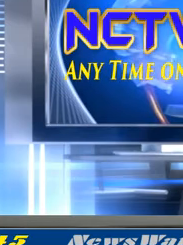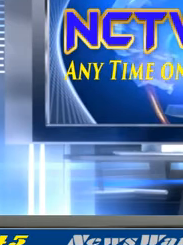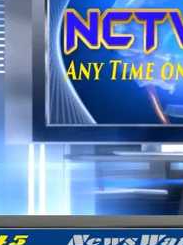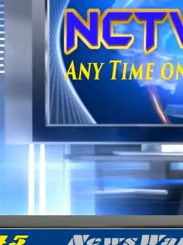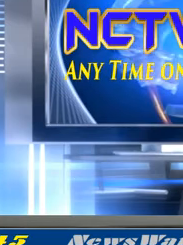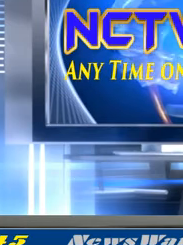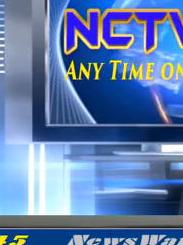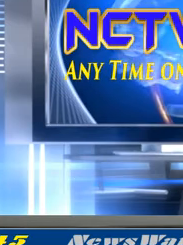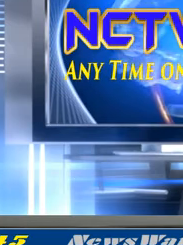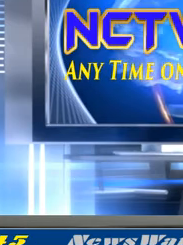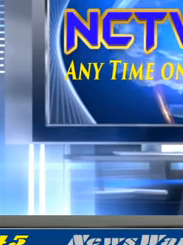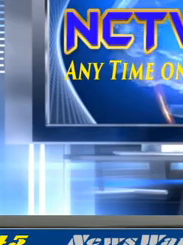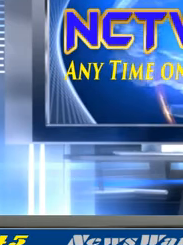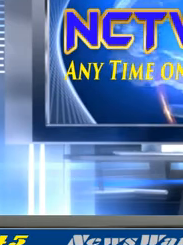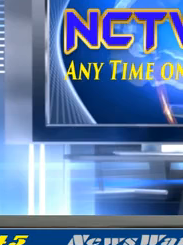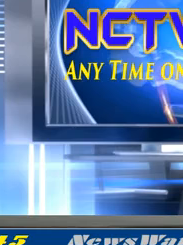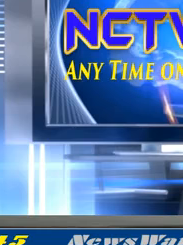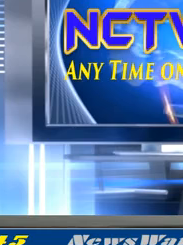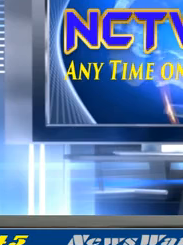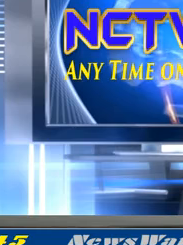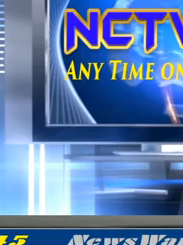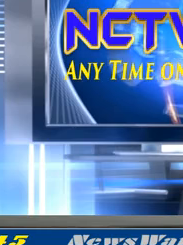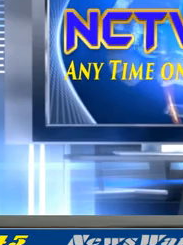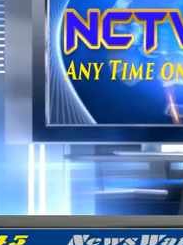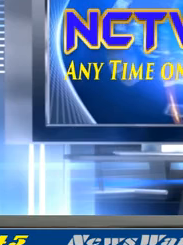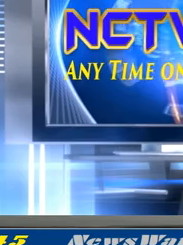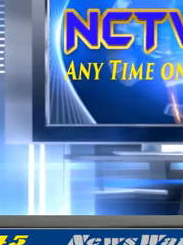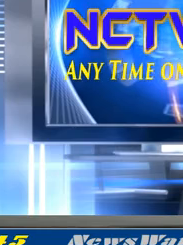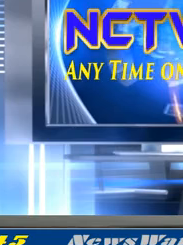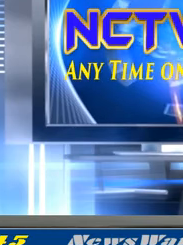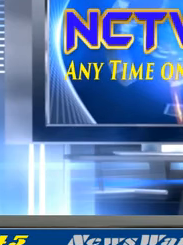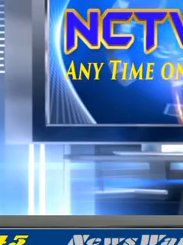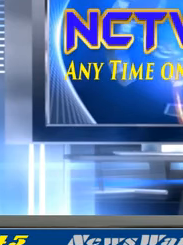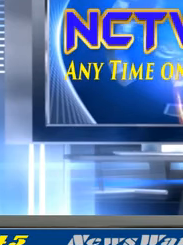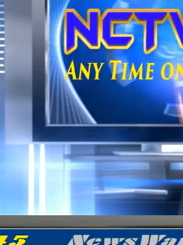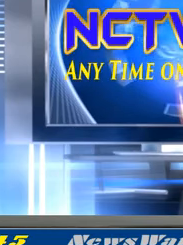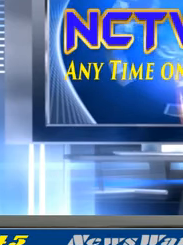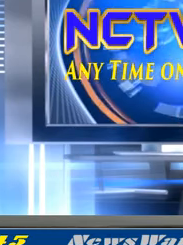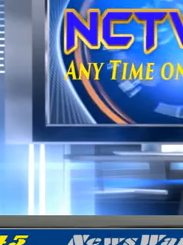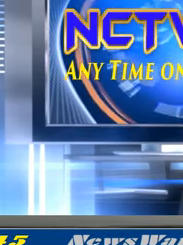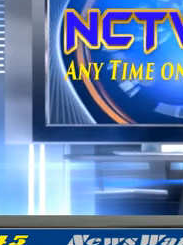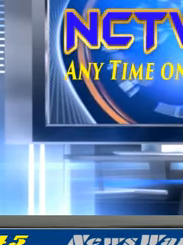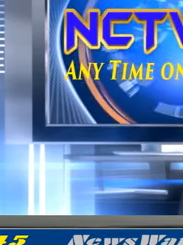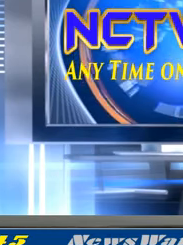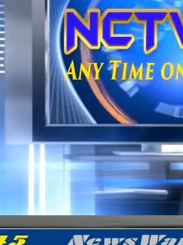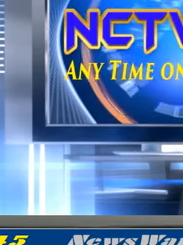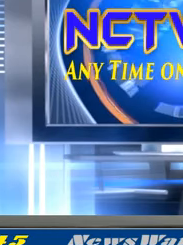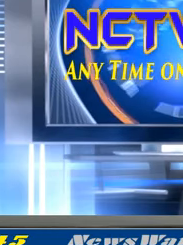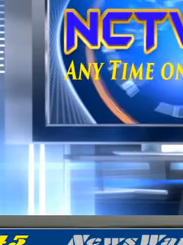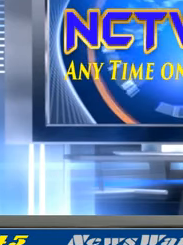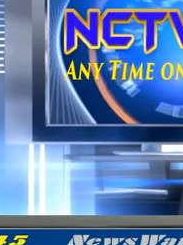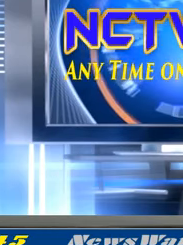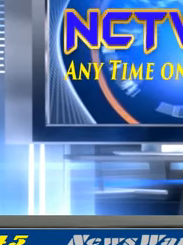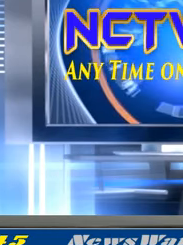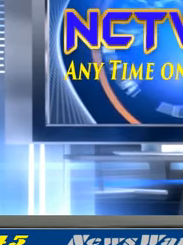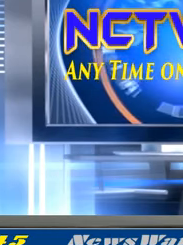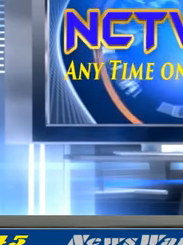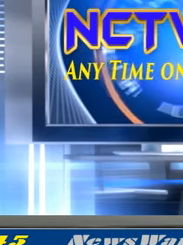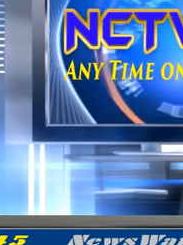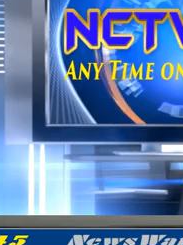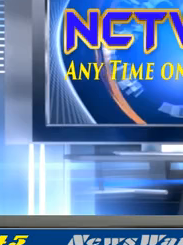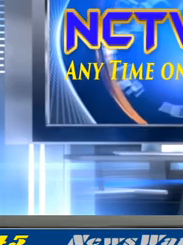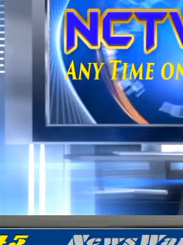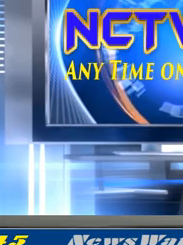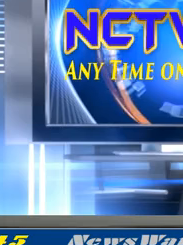did, Senate Bill 613 and 227. He said that the